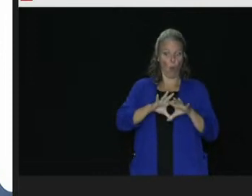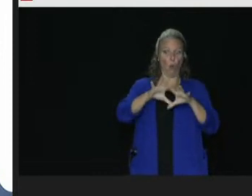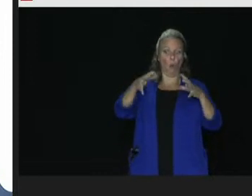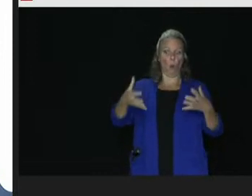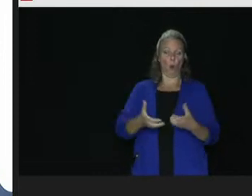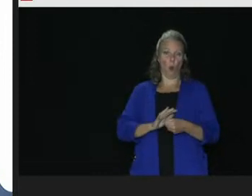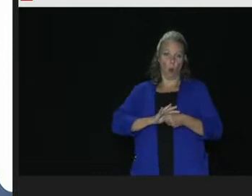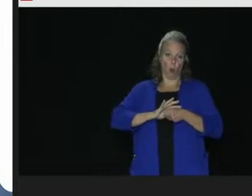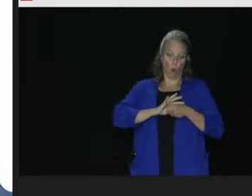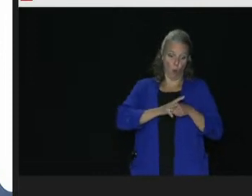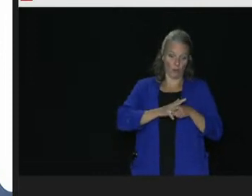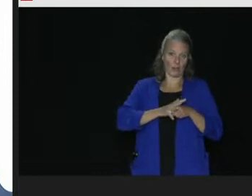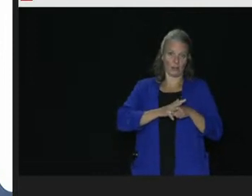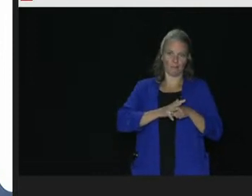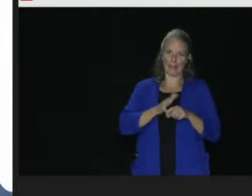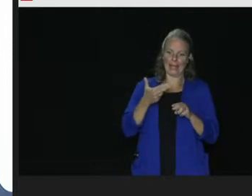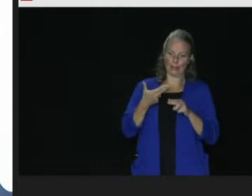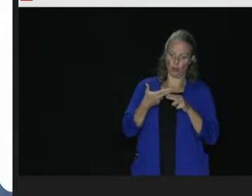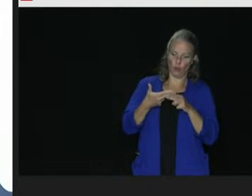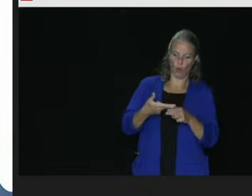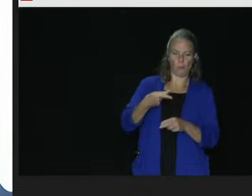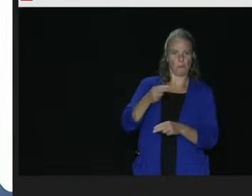really something major